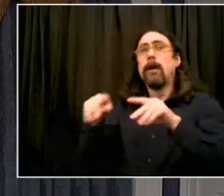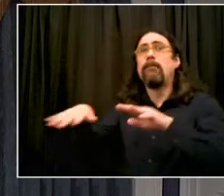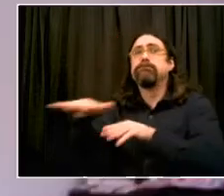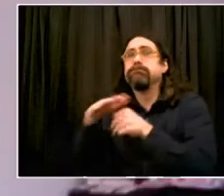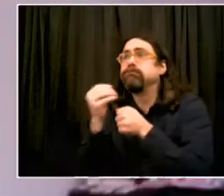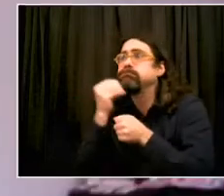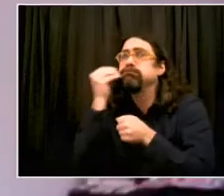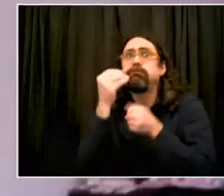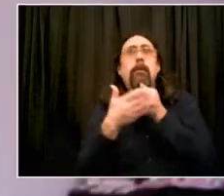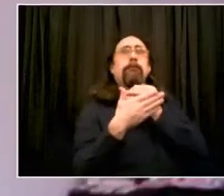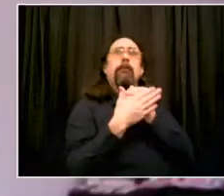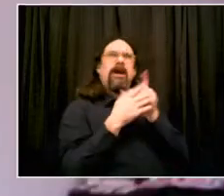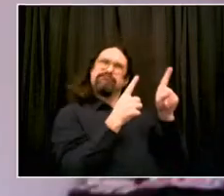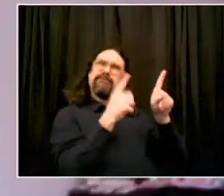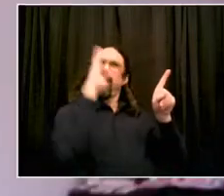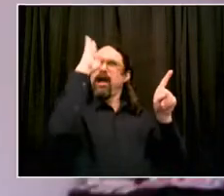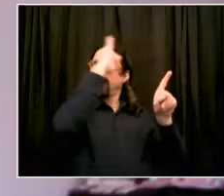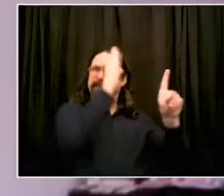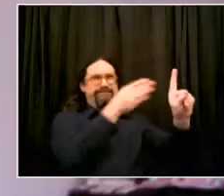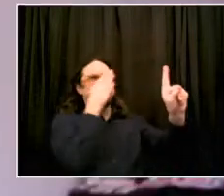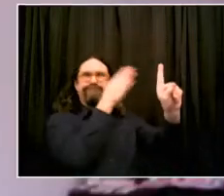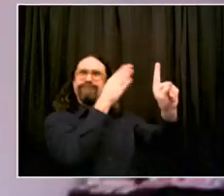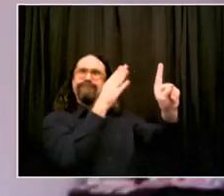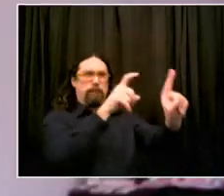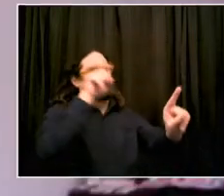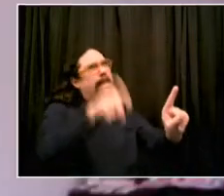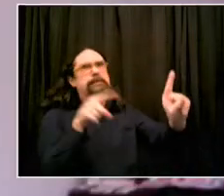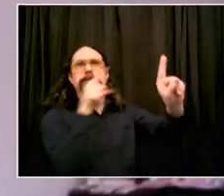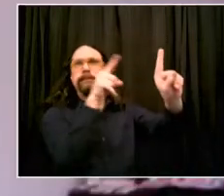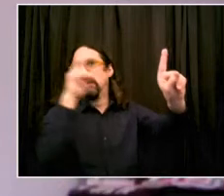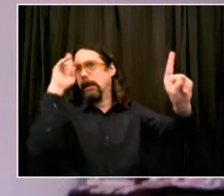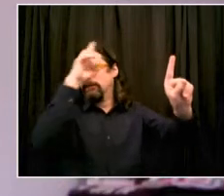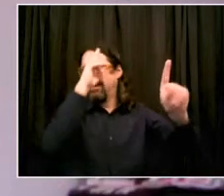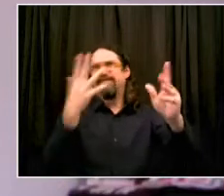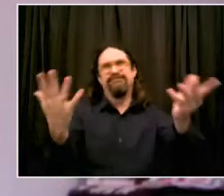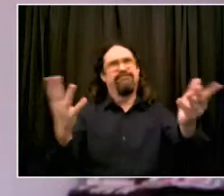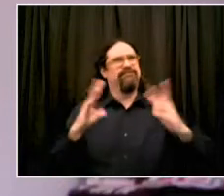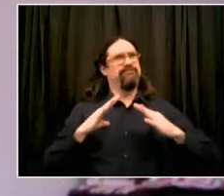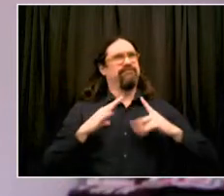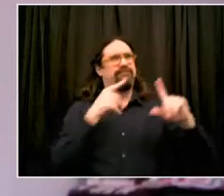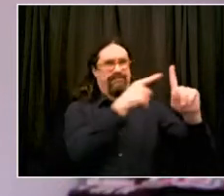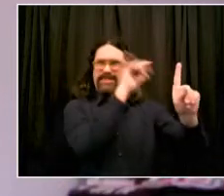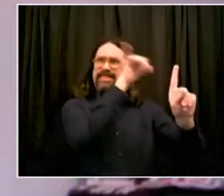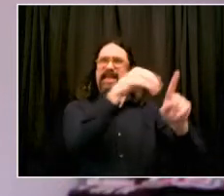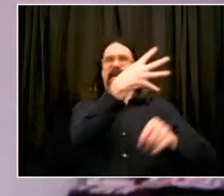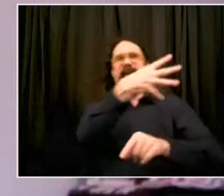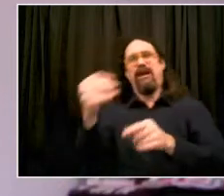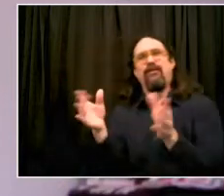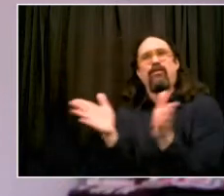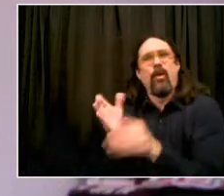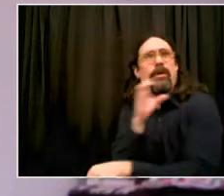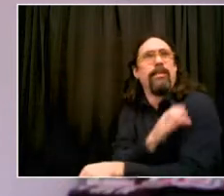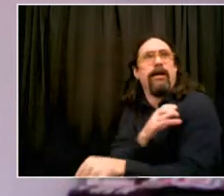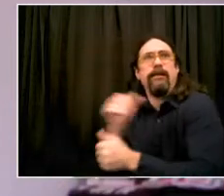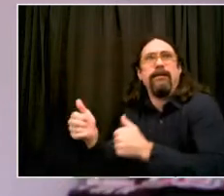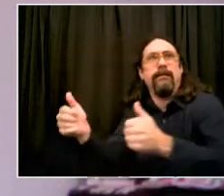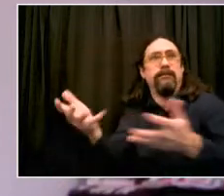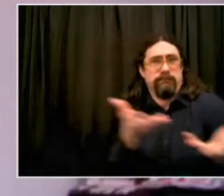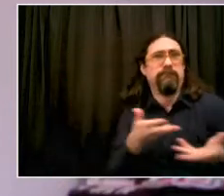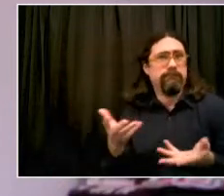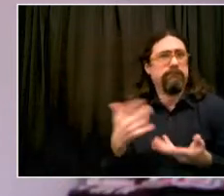You know, I want to underline the point that for hospitals, but particularly for New York City Health and Hospitals,